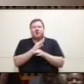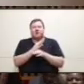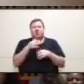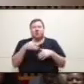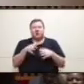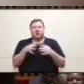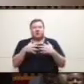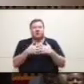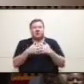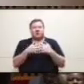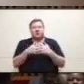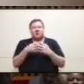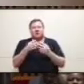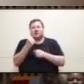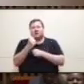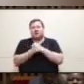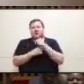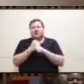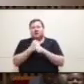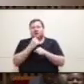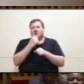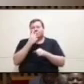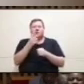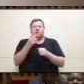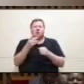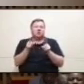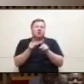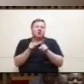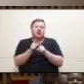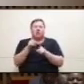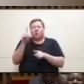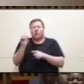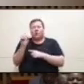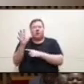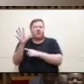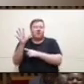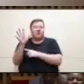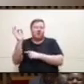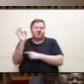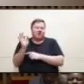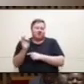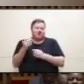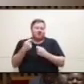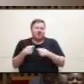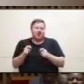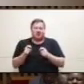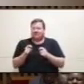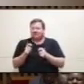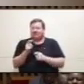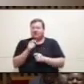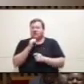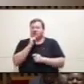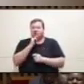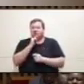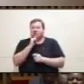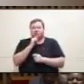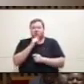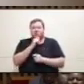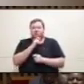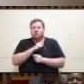it looks as if we had 105 that we spent. It's only because we brought forward